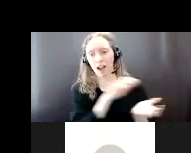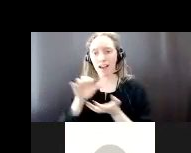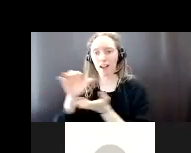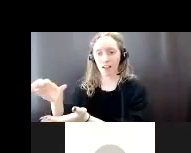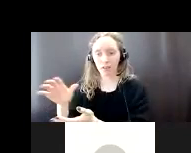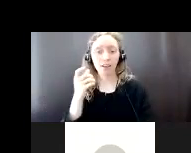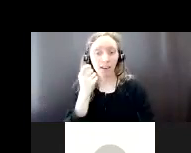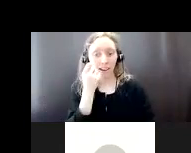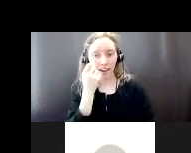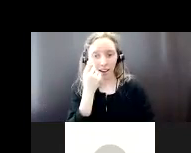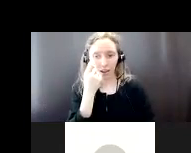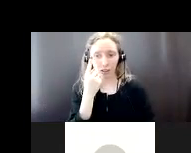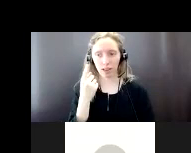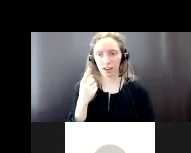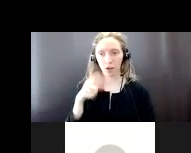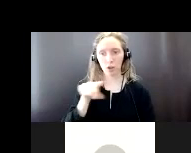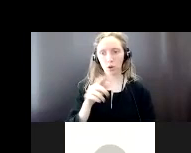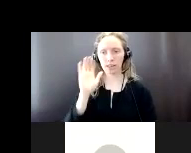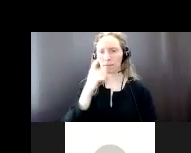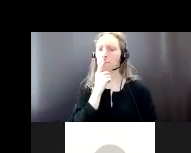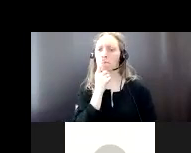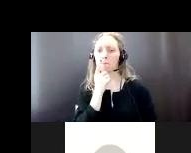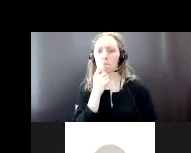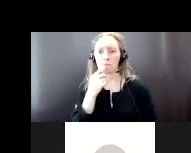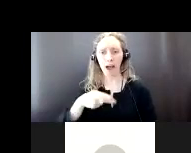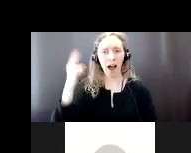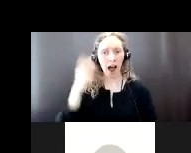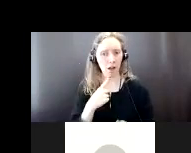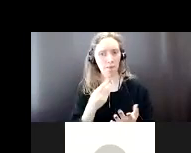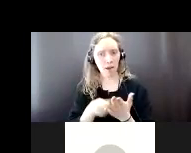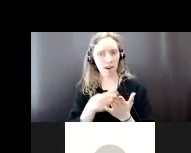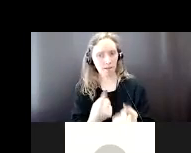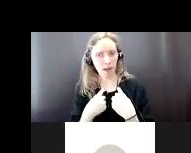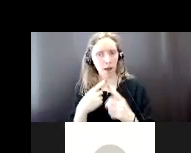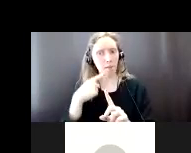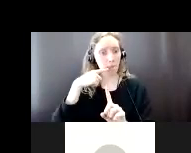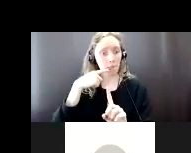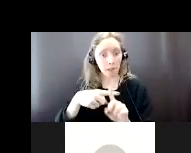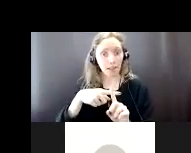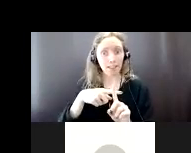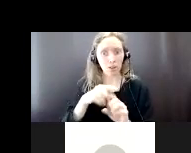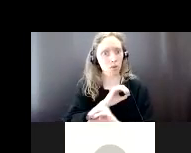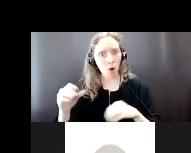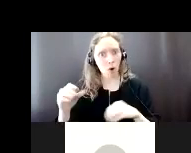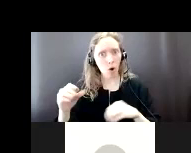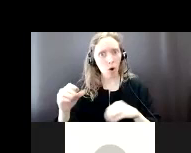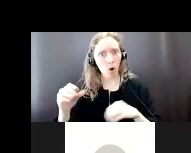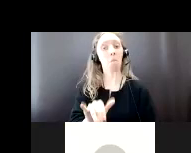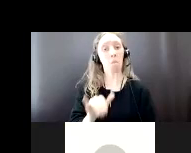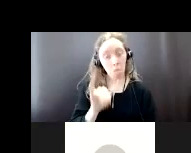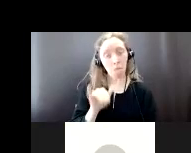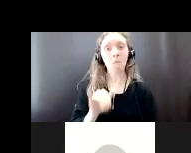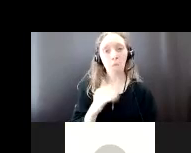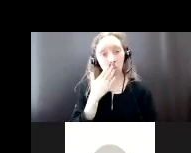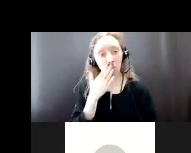risk, sounds like a really good offer. So you take me up on my offer. So as this Ponzi fraudster, I go around and I recruit people to